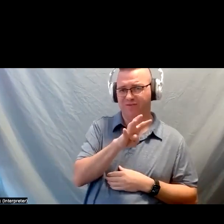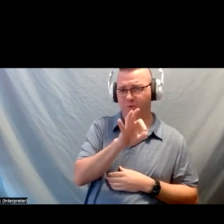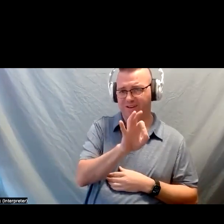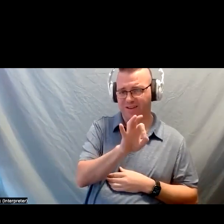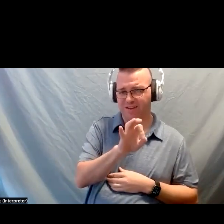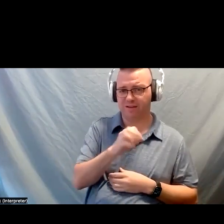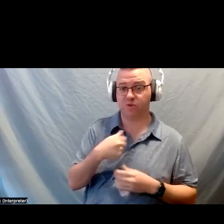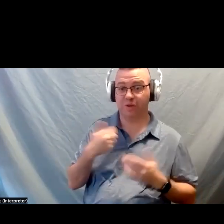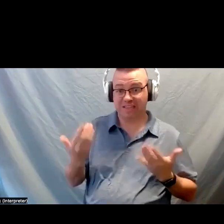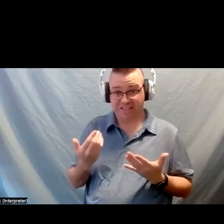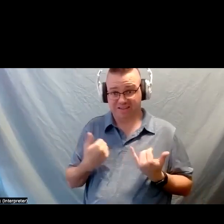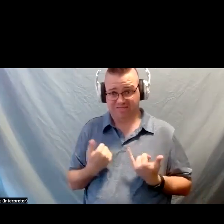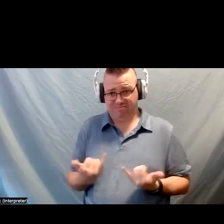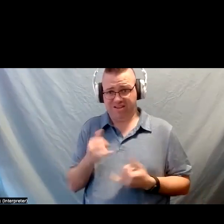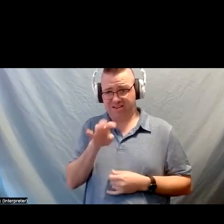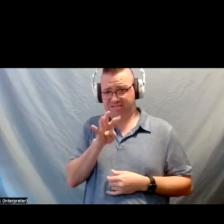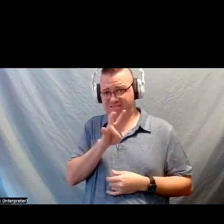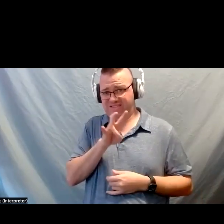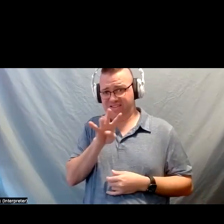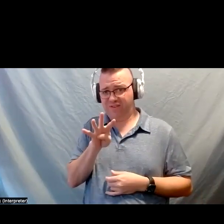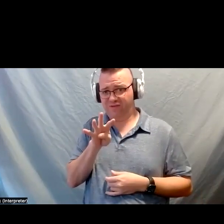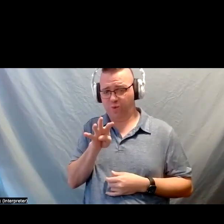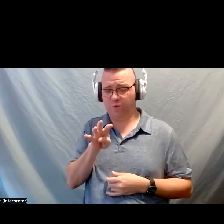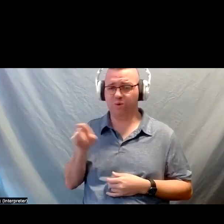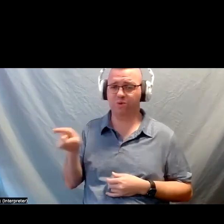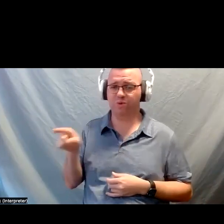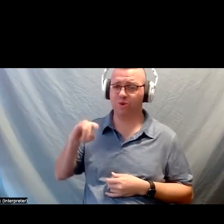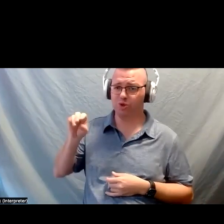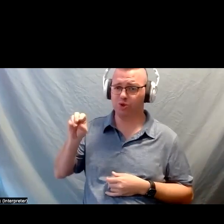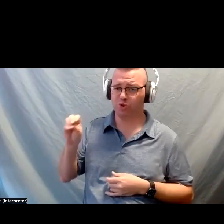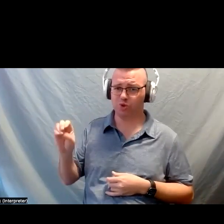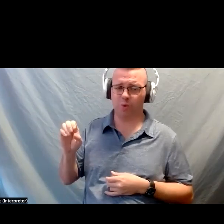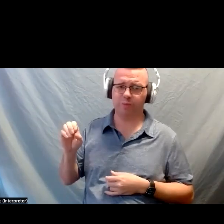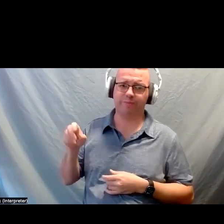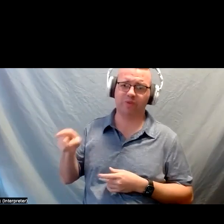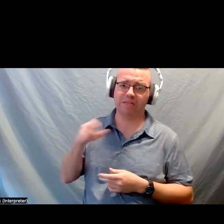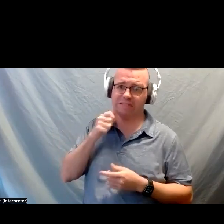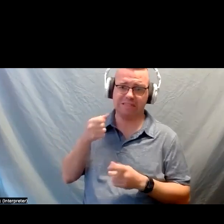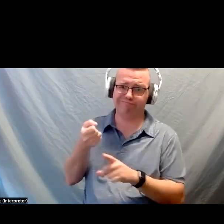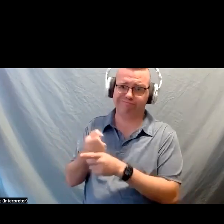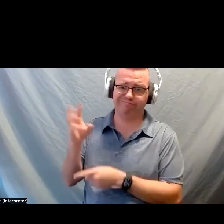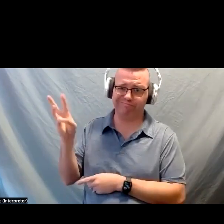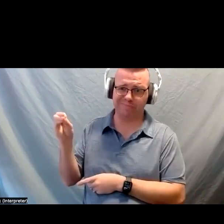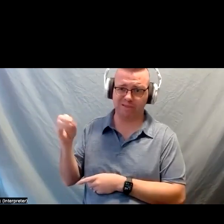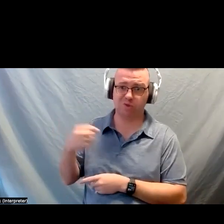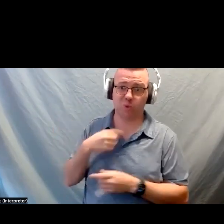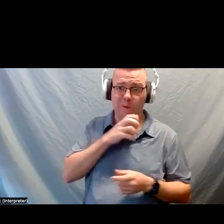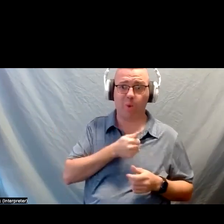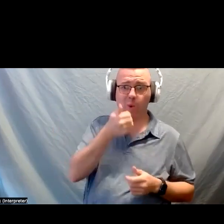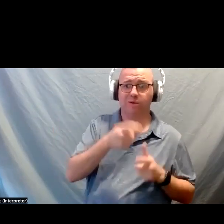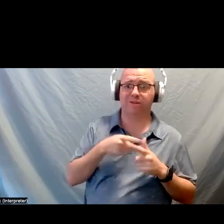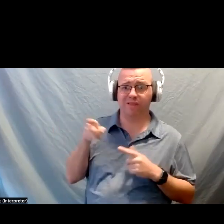here I am, 74. Joe didn't even get to 60. So I'm considerably older than she was when she